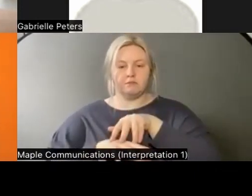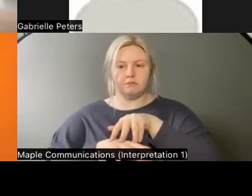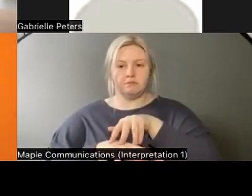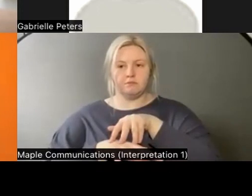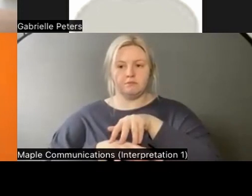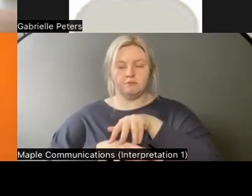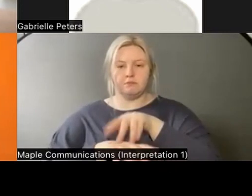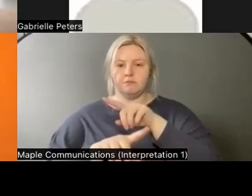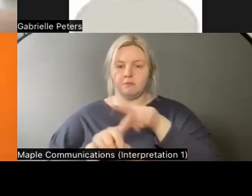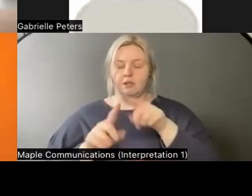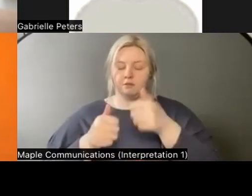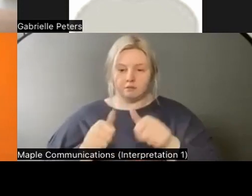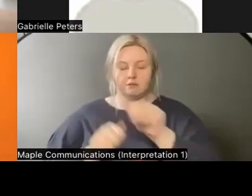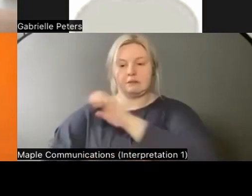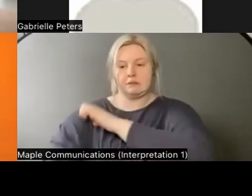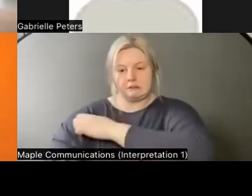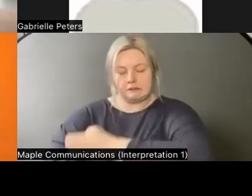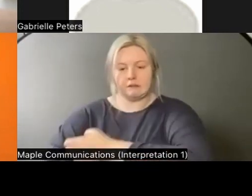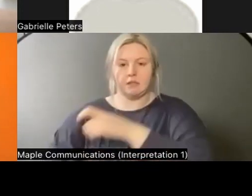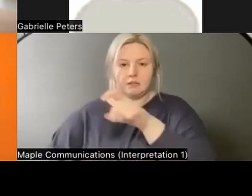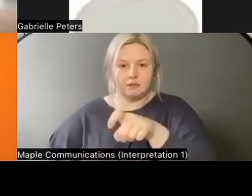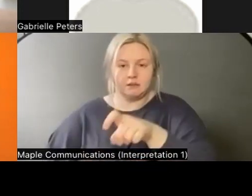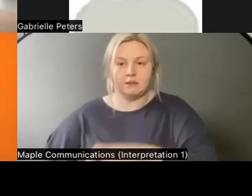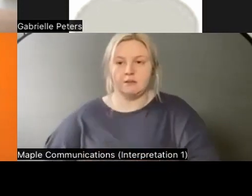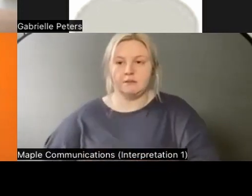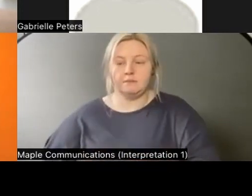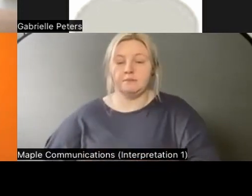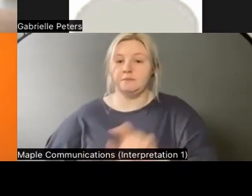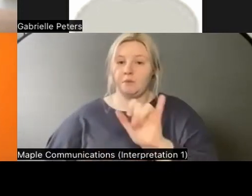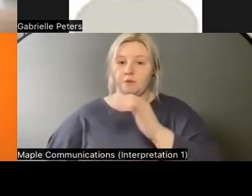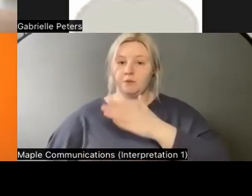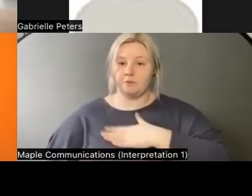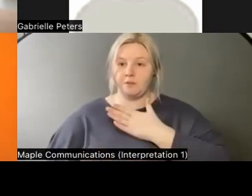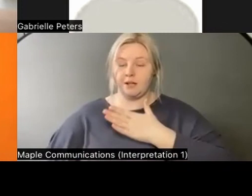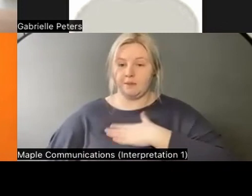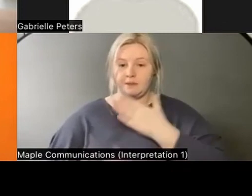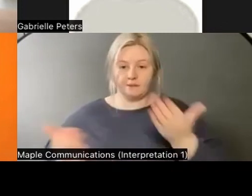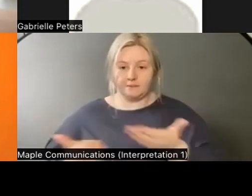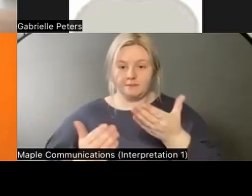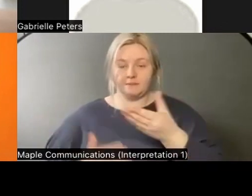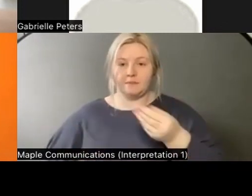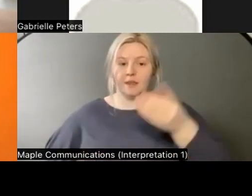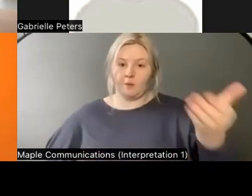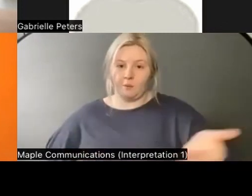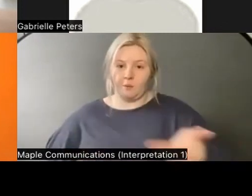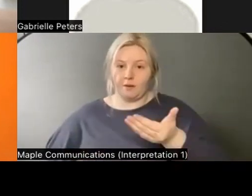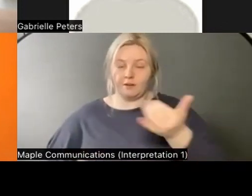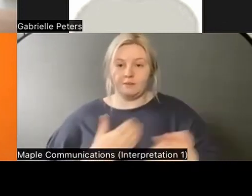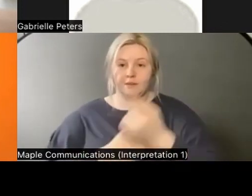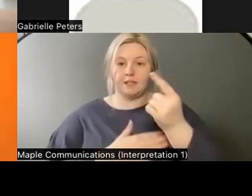effort. I am very, very happy to welcome today's